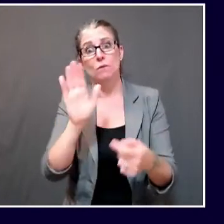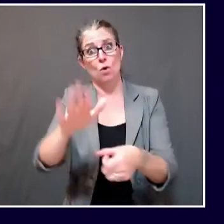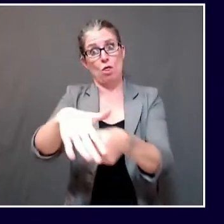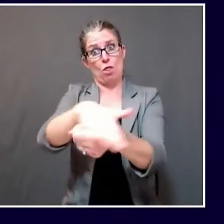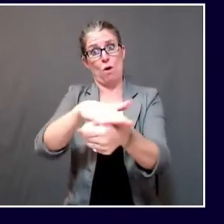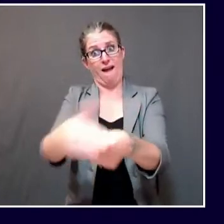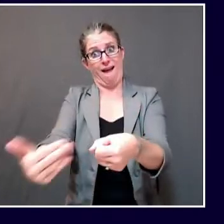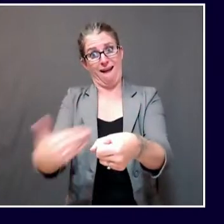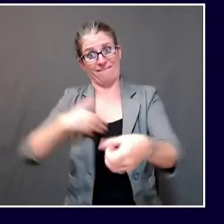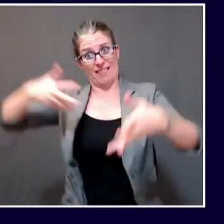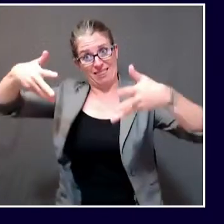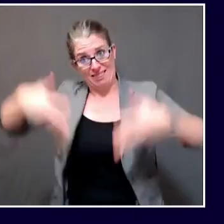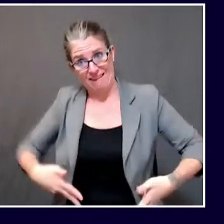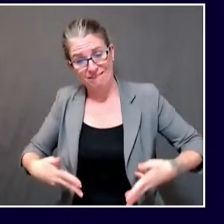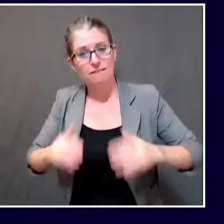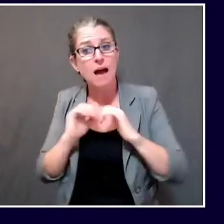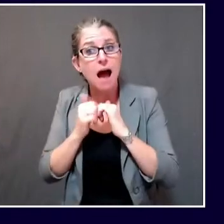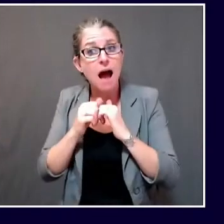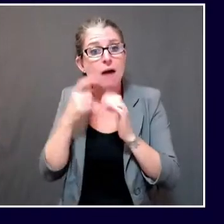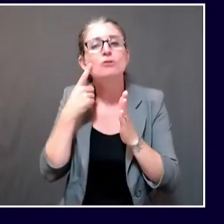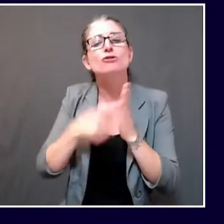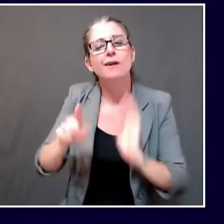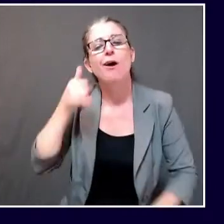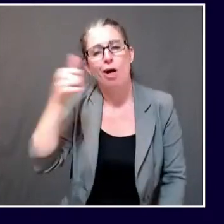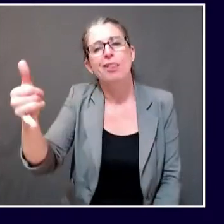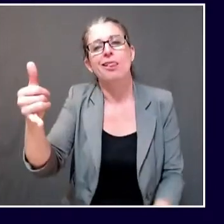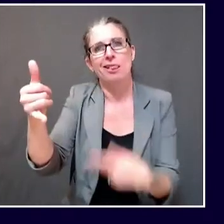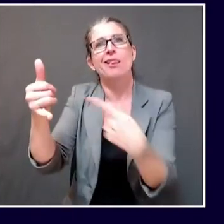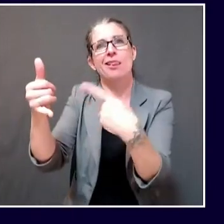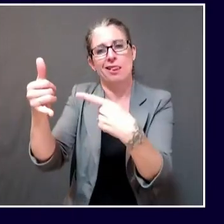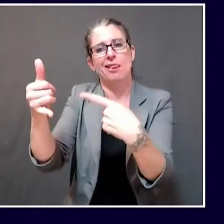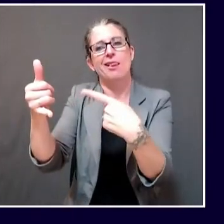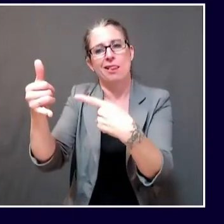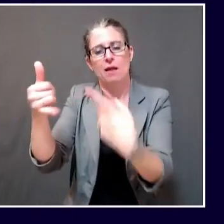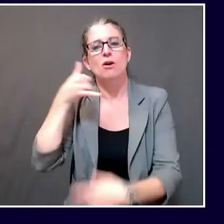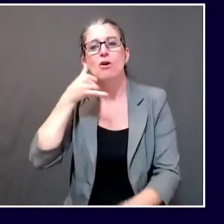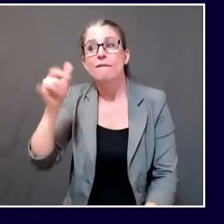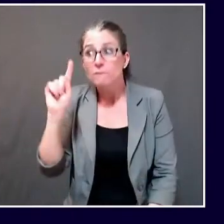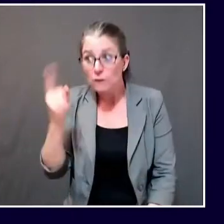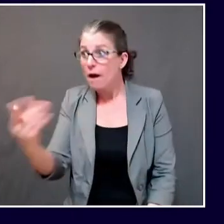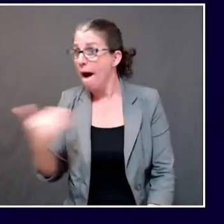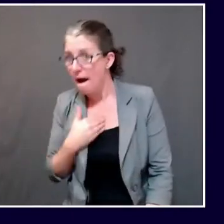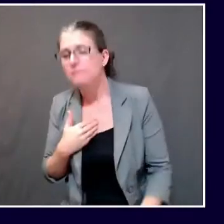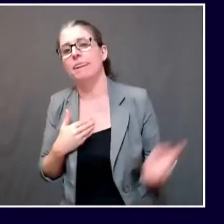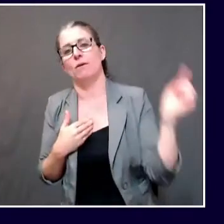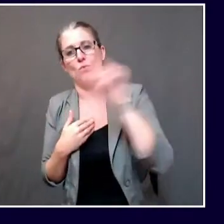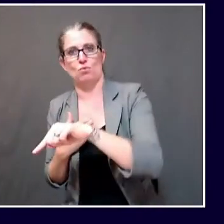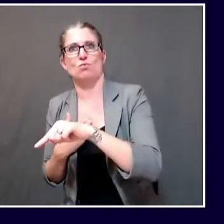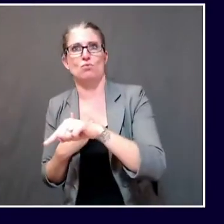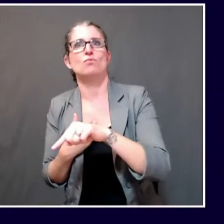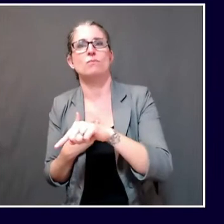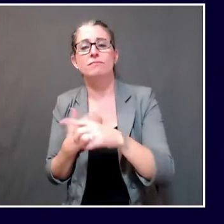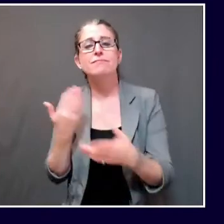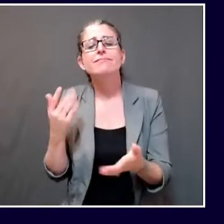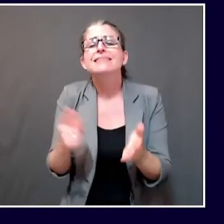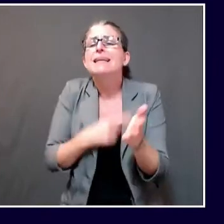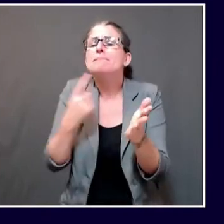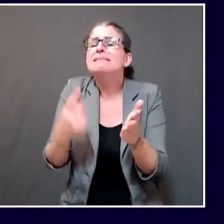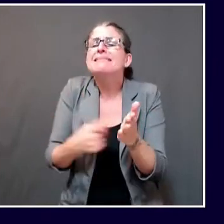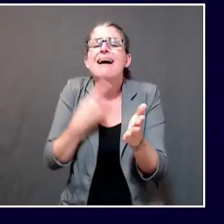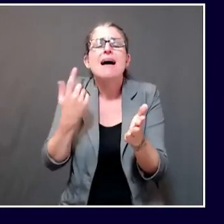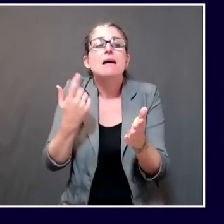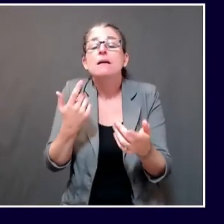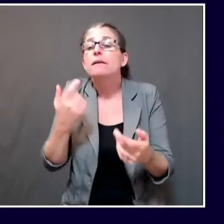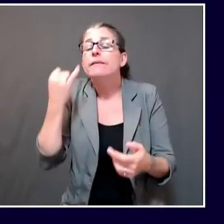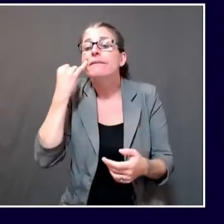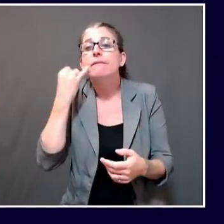in stock the right one for you. Again, there might be occasional stockouts, but there are not, so far as we are aware right